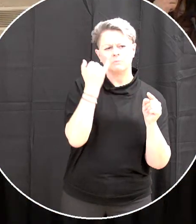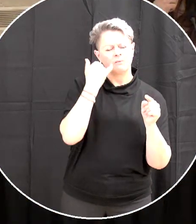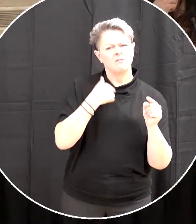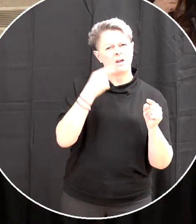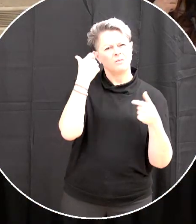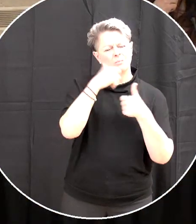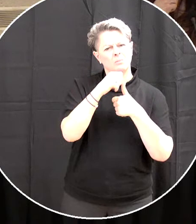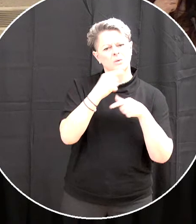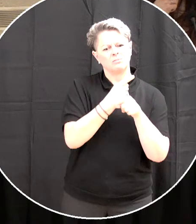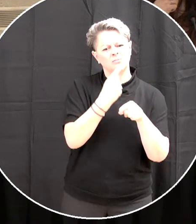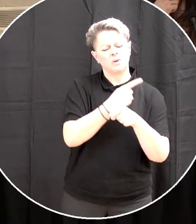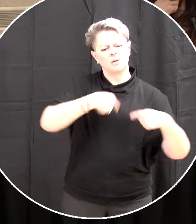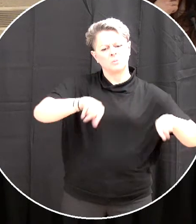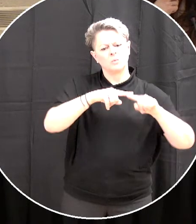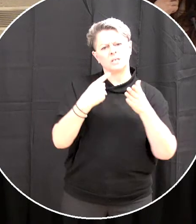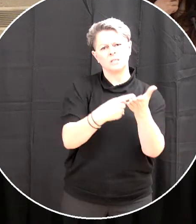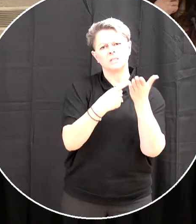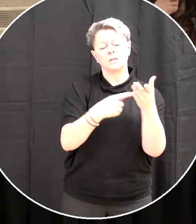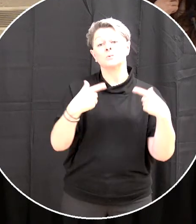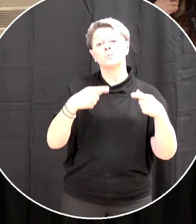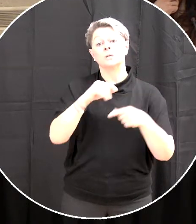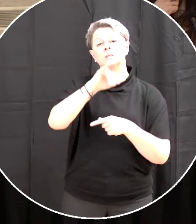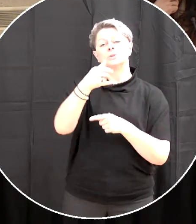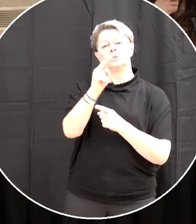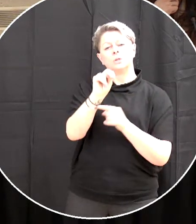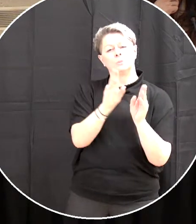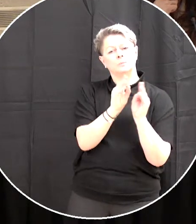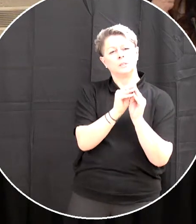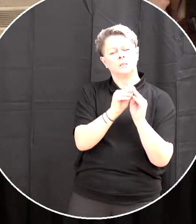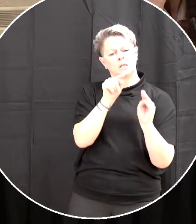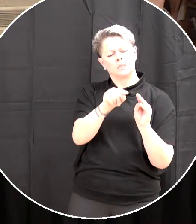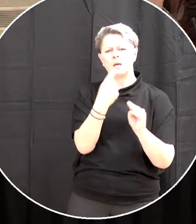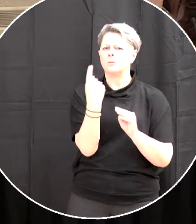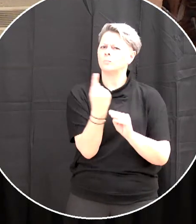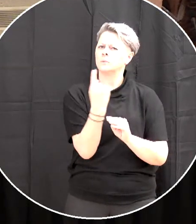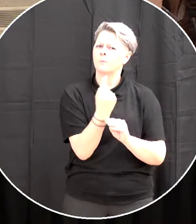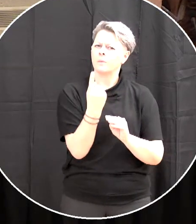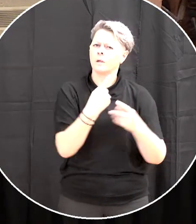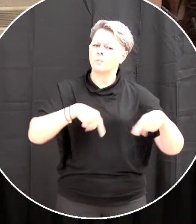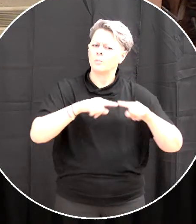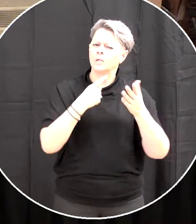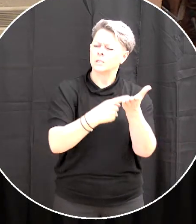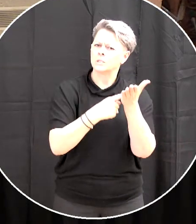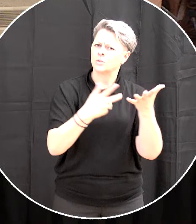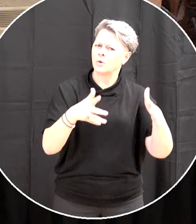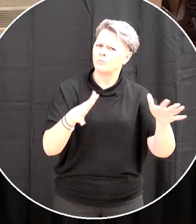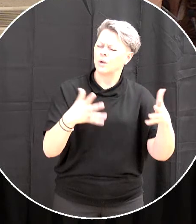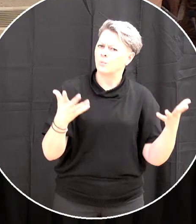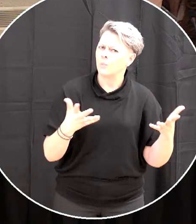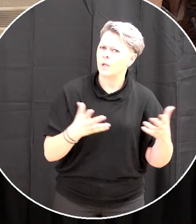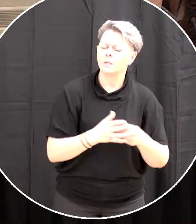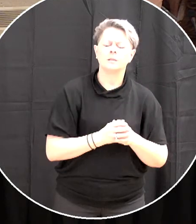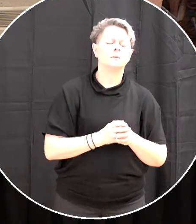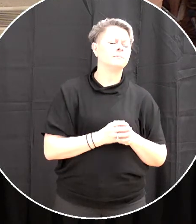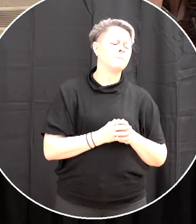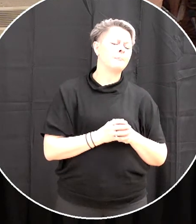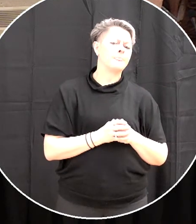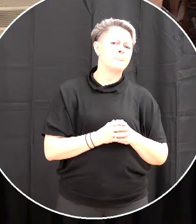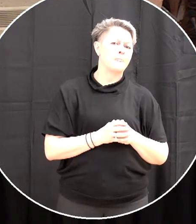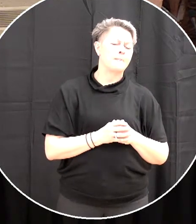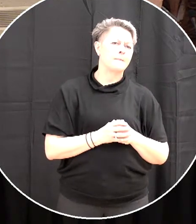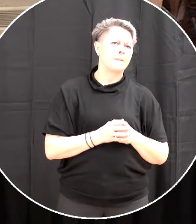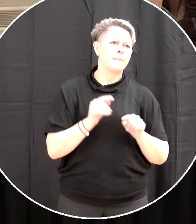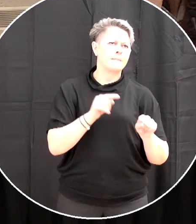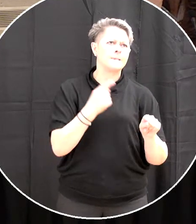this at our January meeting. And there was an item as well that we had discussed, and I think the intention was for the chair of the committee